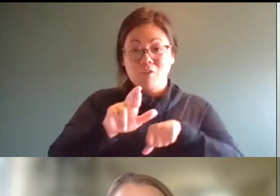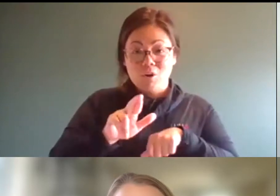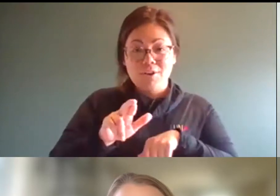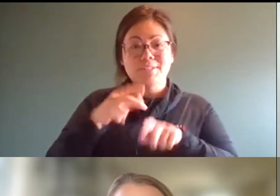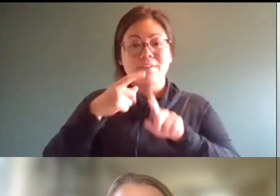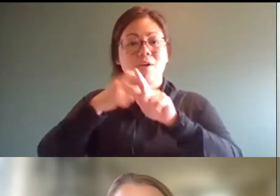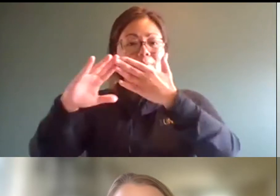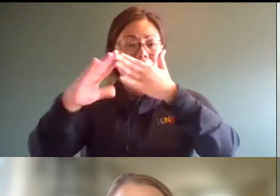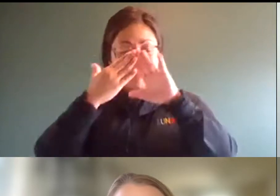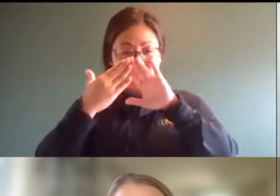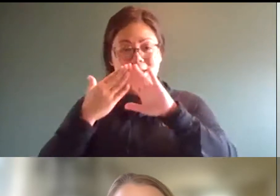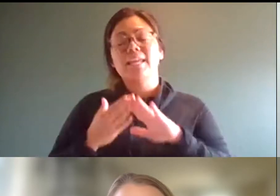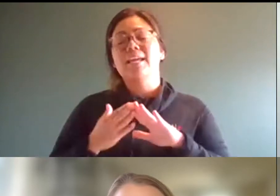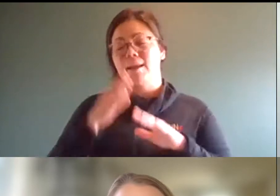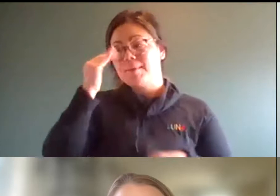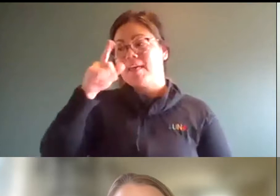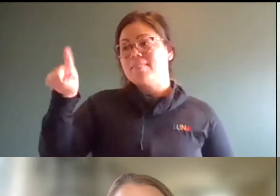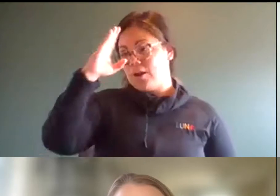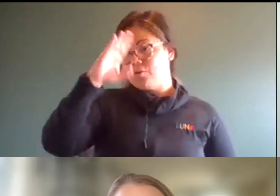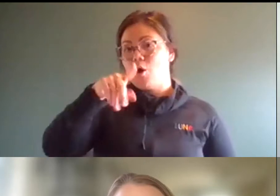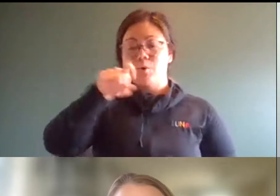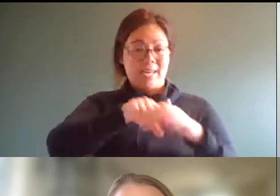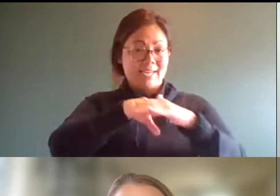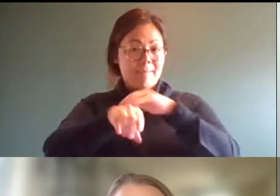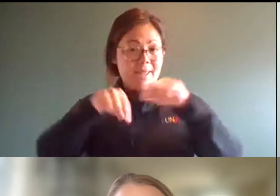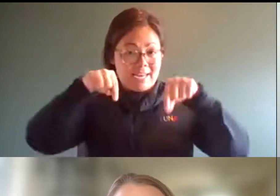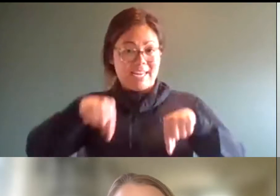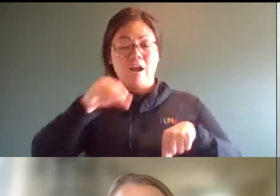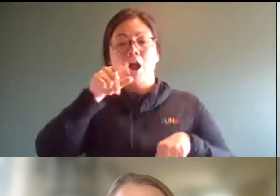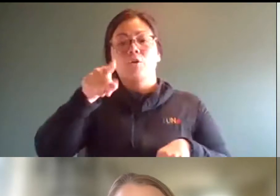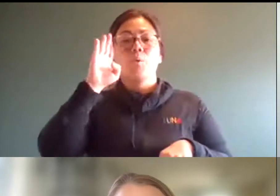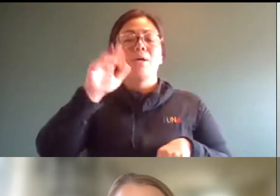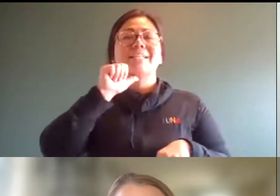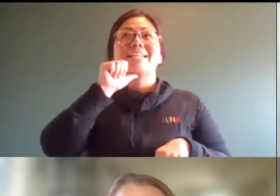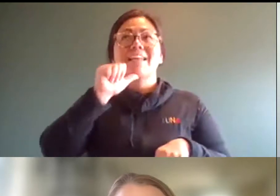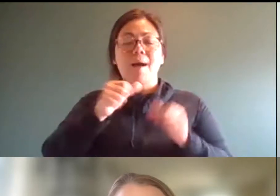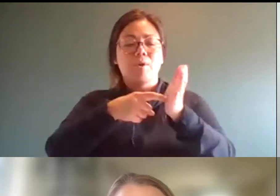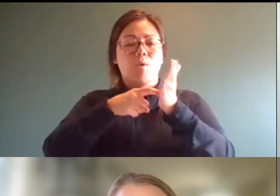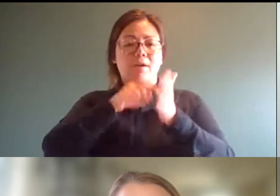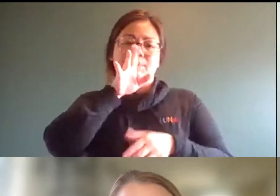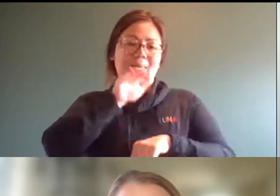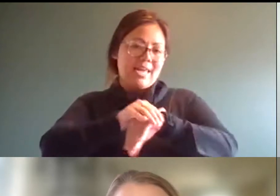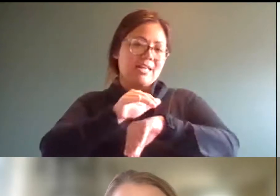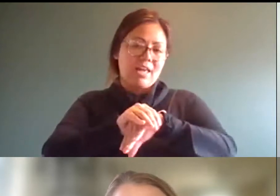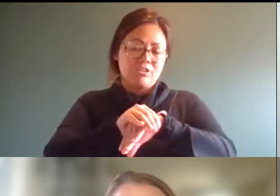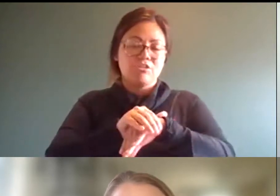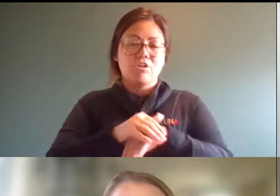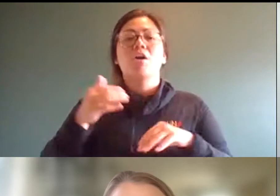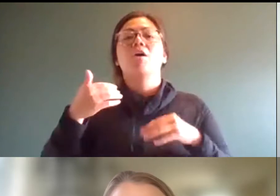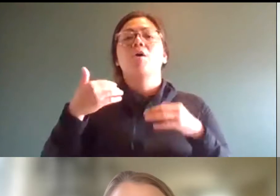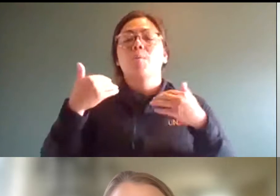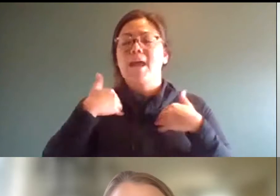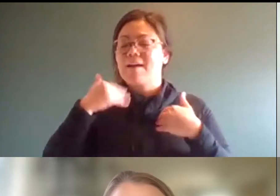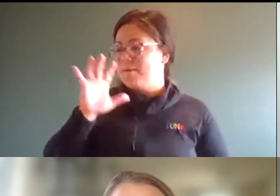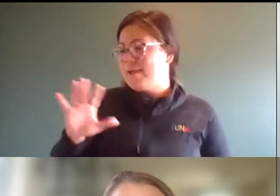the community because they know that you can come to GEODIS and you are not going to be required to speak English. We have